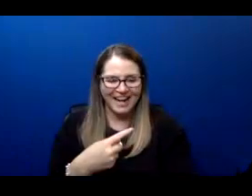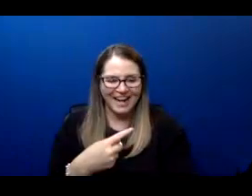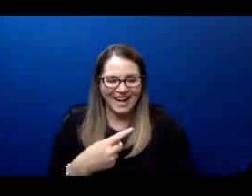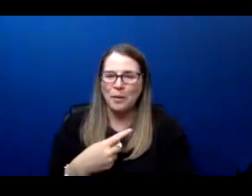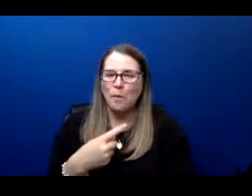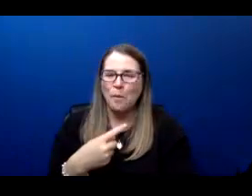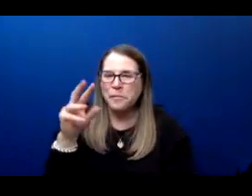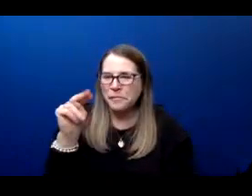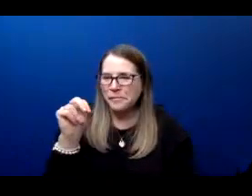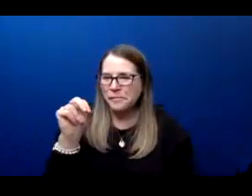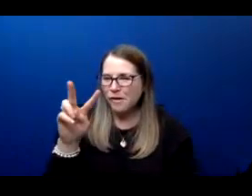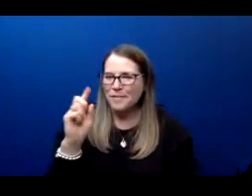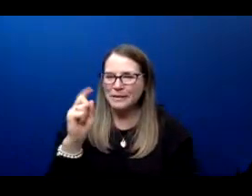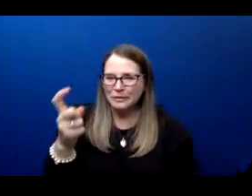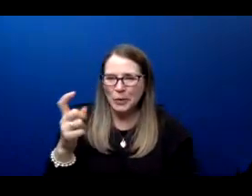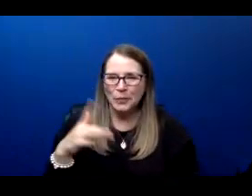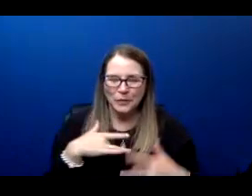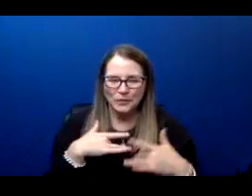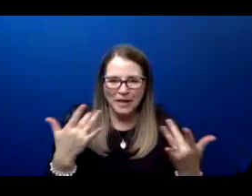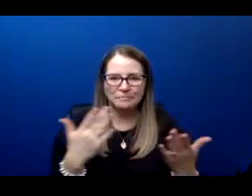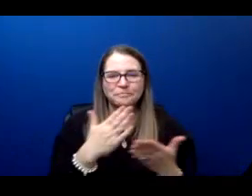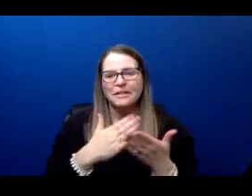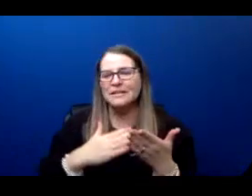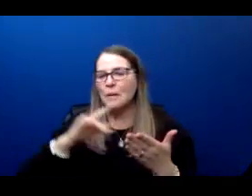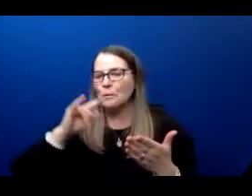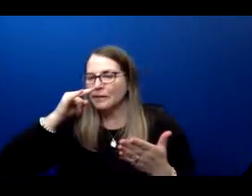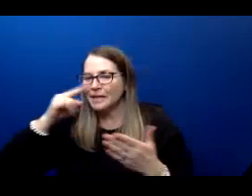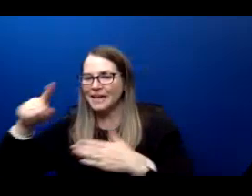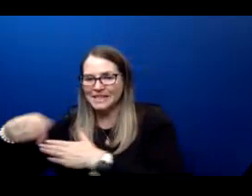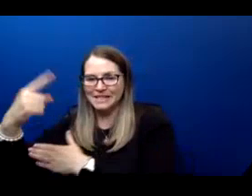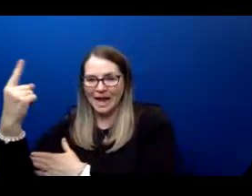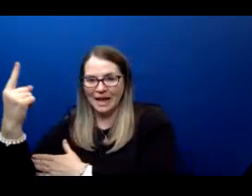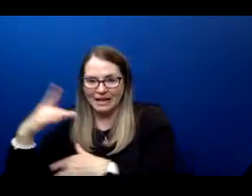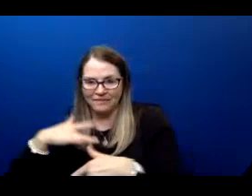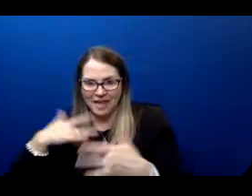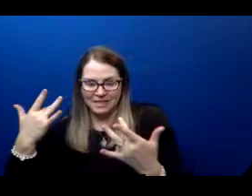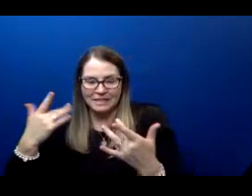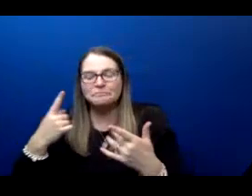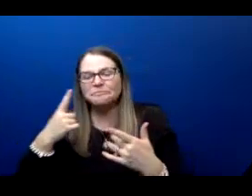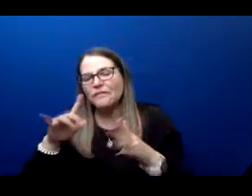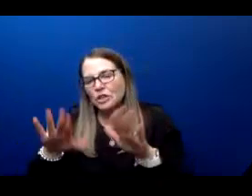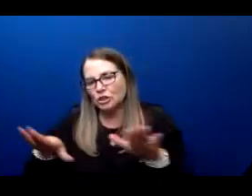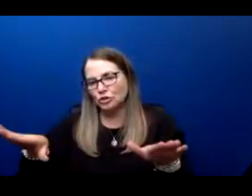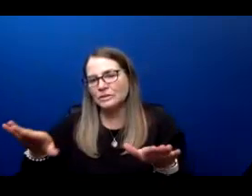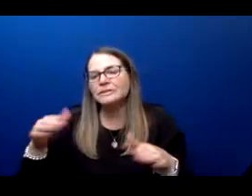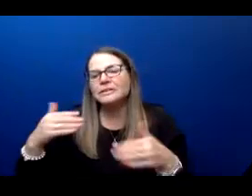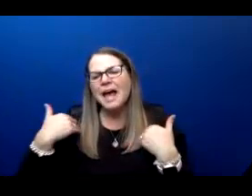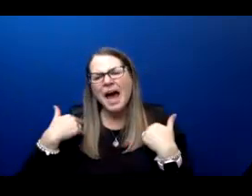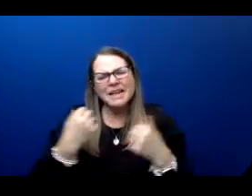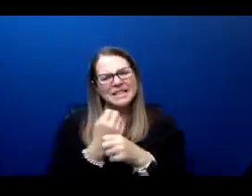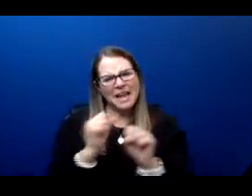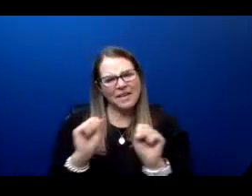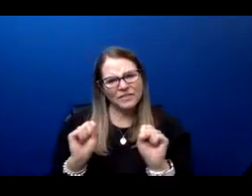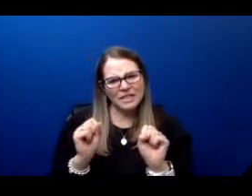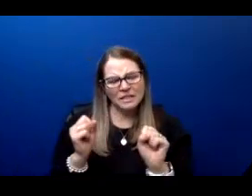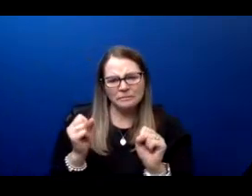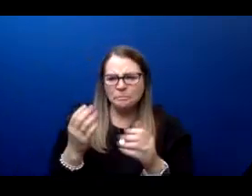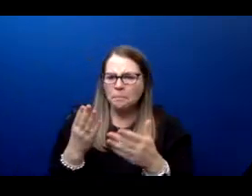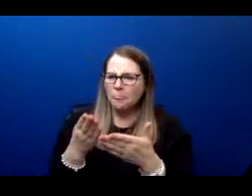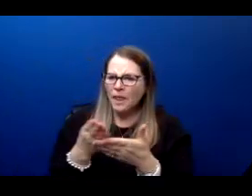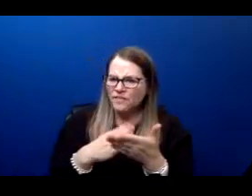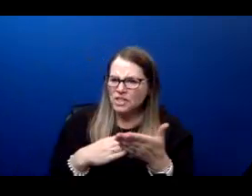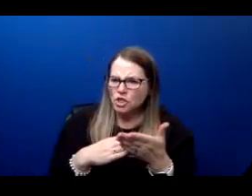Nevada Donor event, and some of us were at the Kids Day event. This year, the Kids Day event had a safety feature. And Bishop Bonnie,